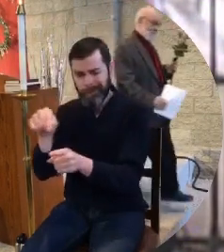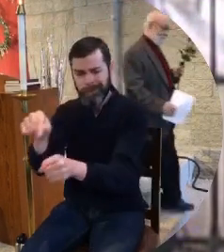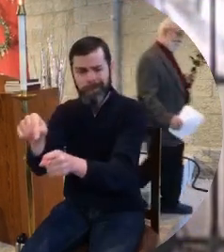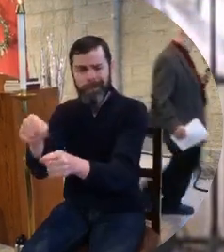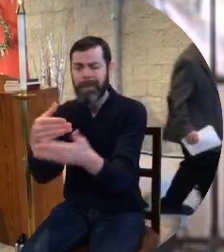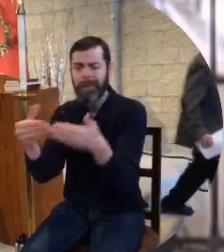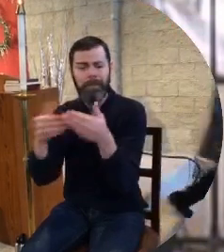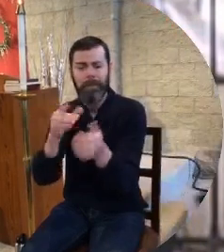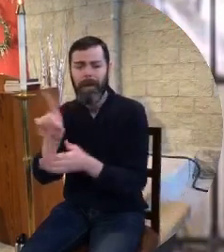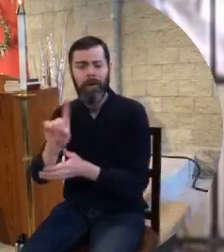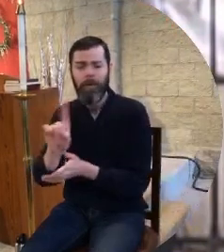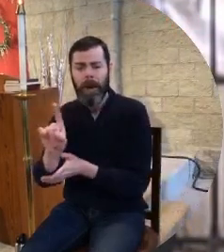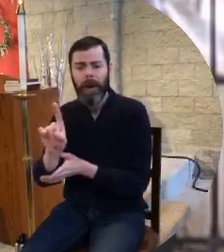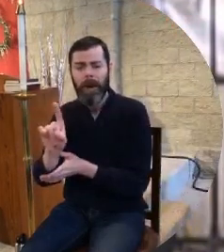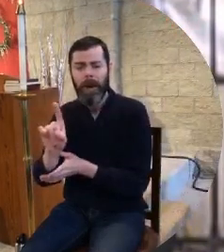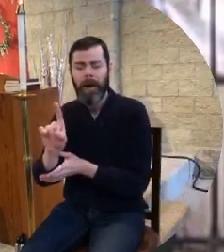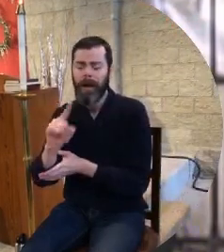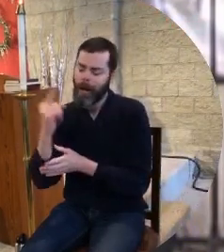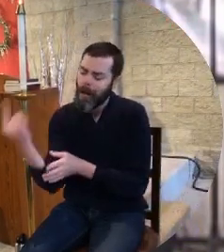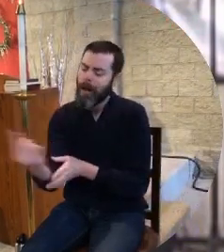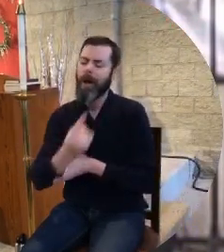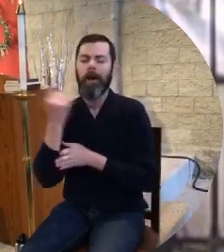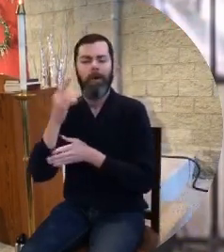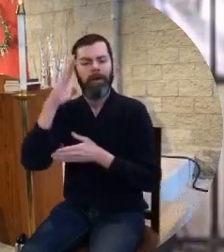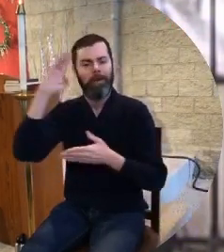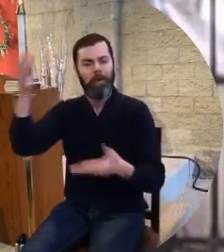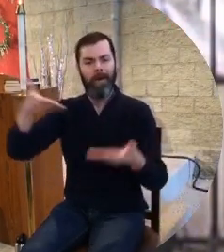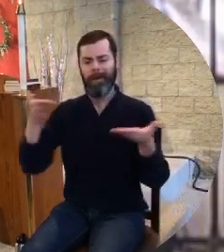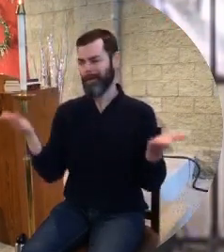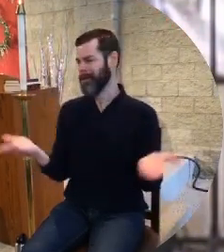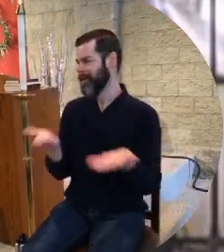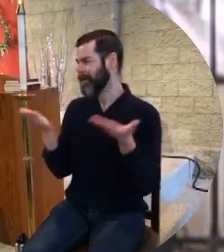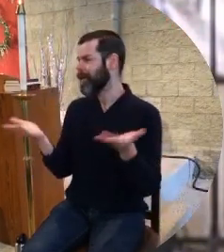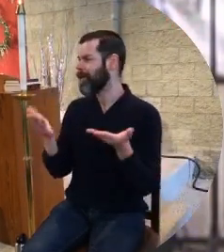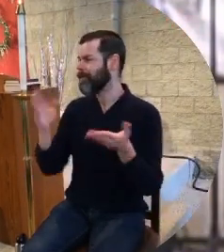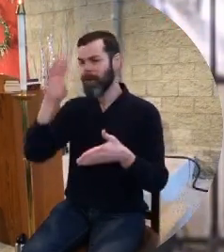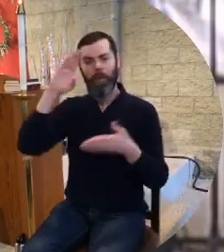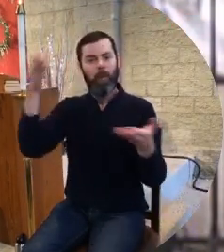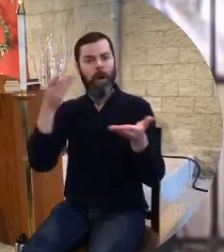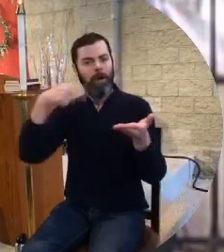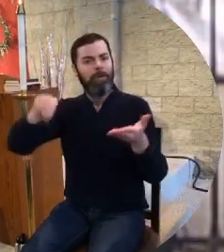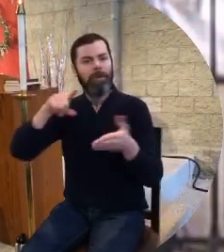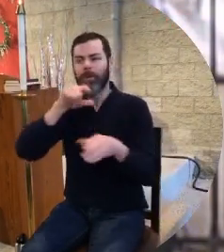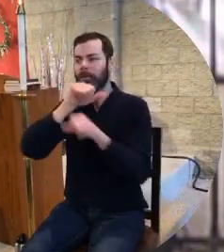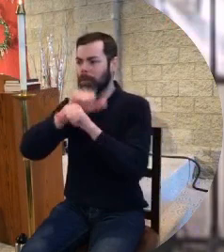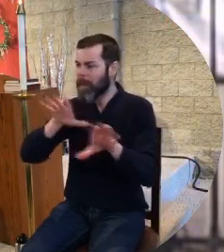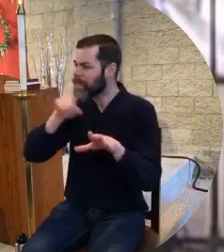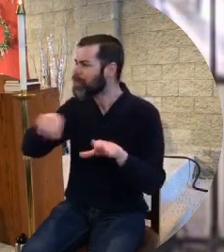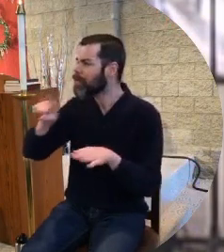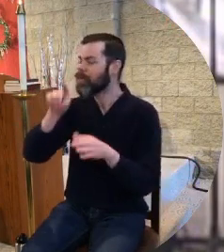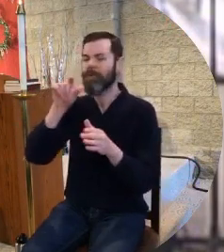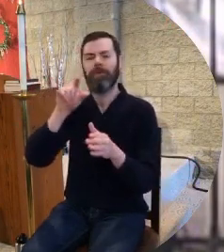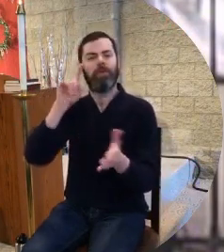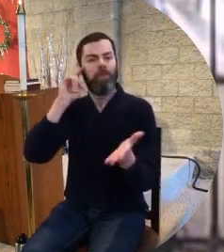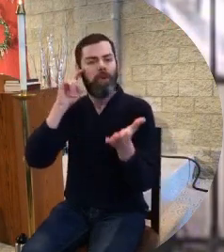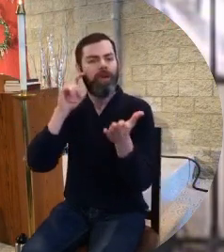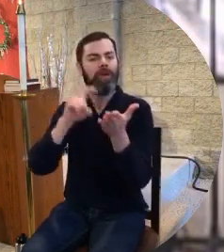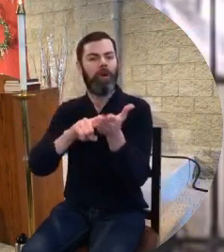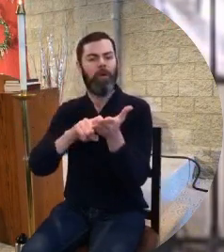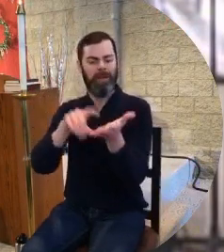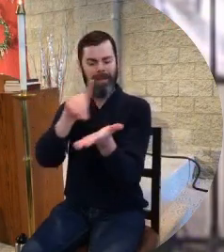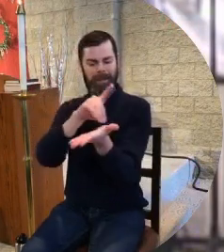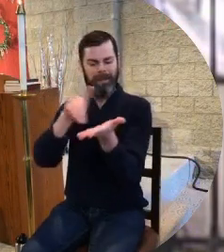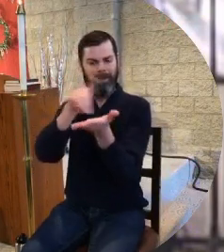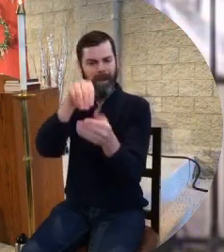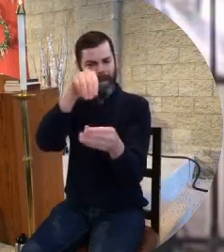be, you are welcome here. We welcome you. We bless you. We behold the living presence of the divine within you.